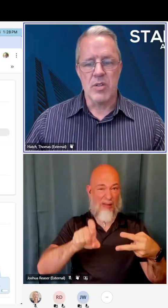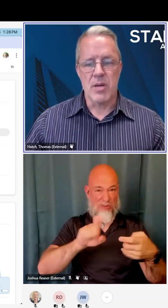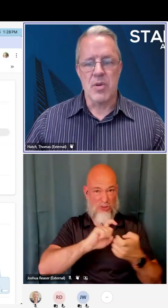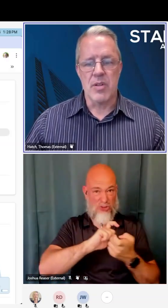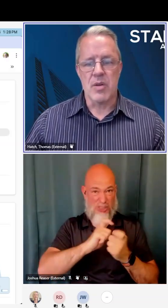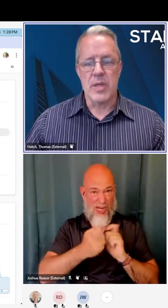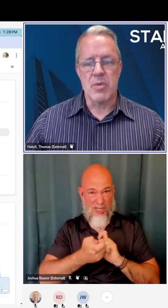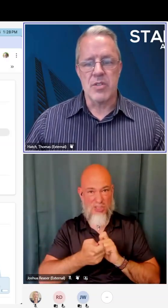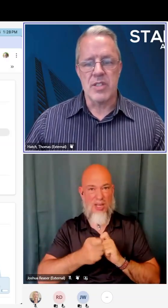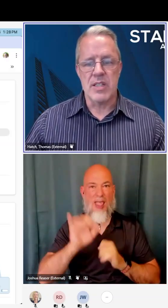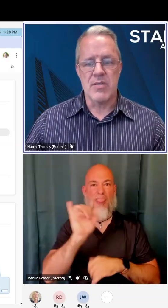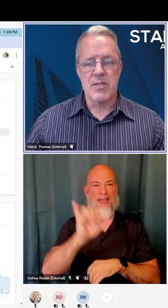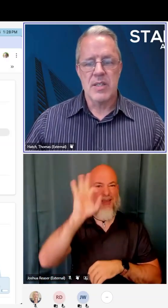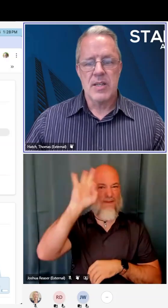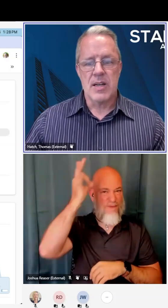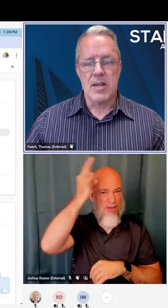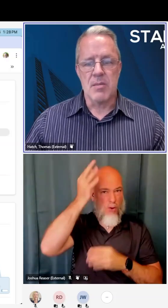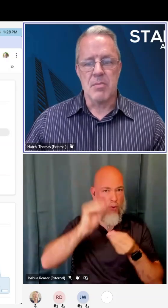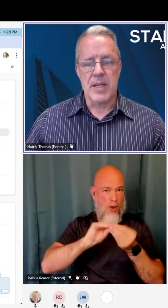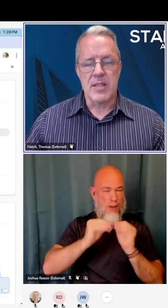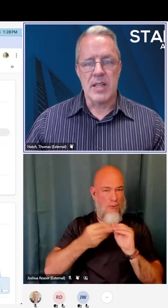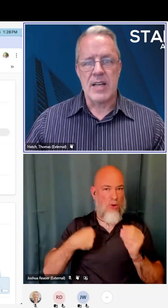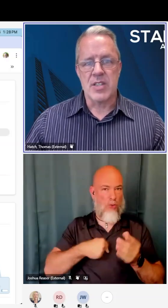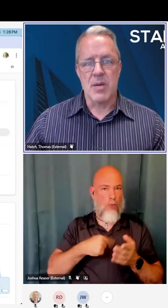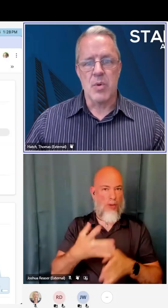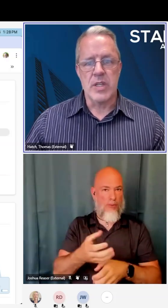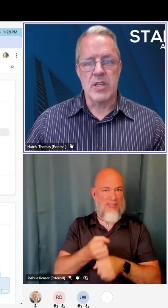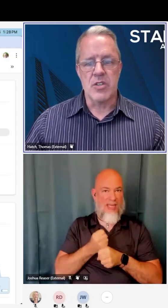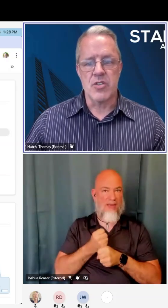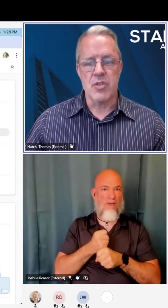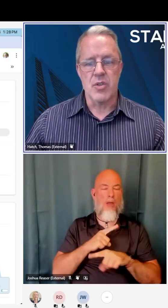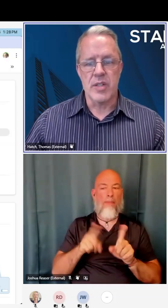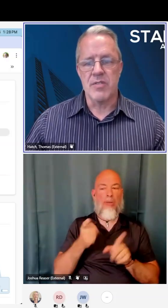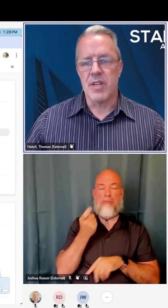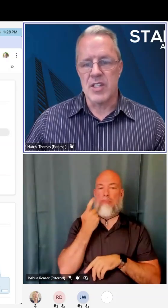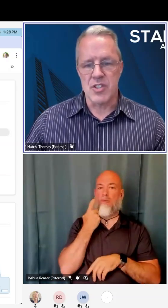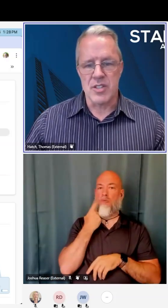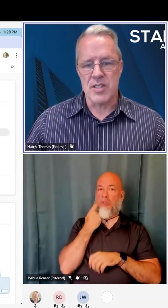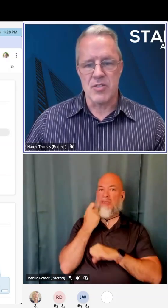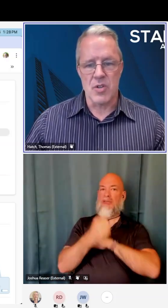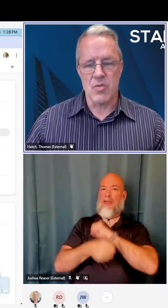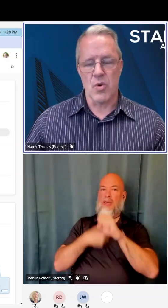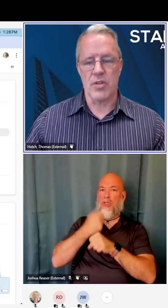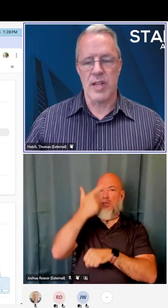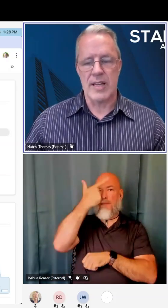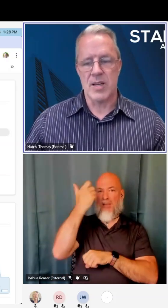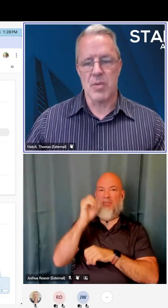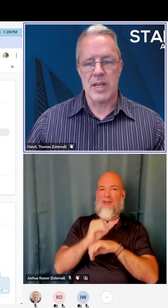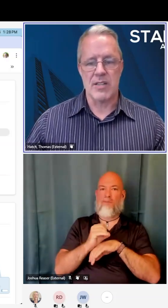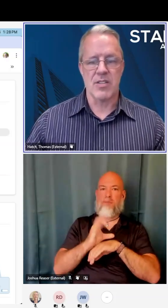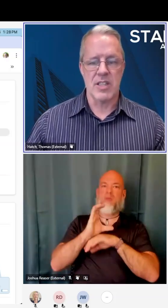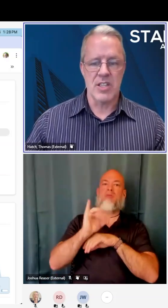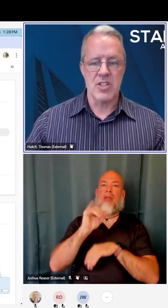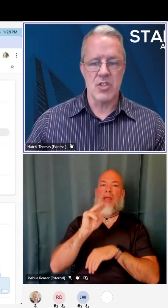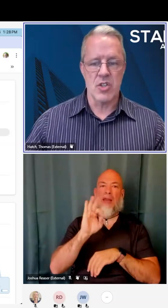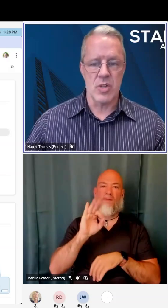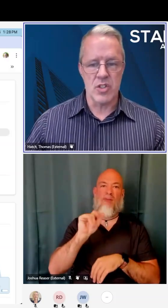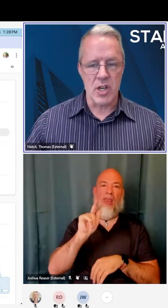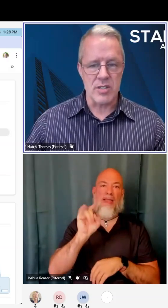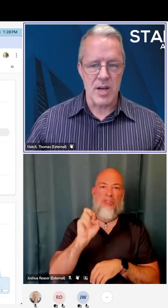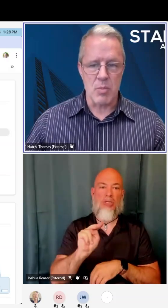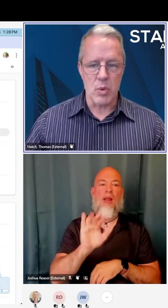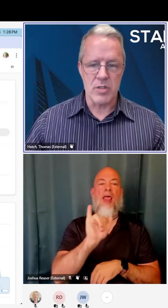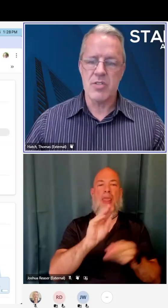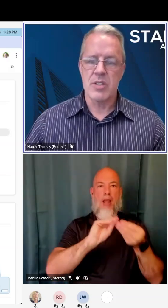a federal number that we receive, but the last couple years, due to inflation and so forth, that number has continued